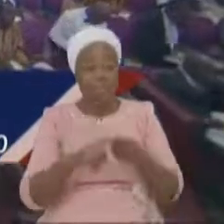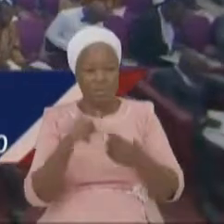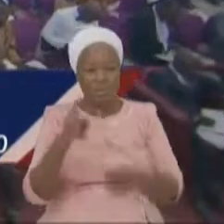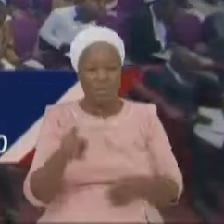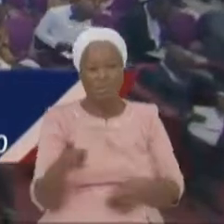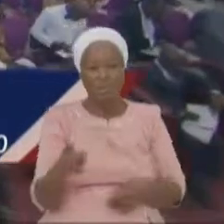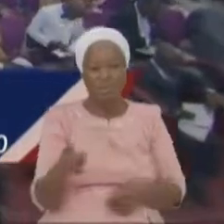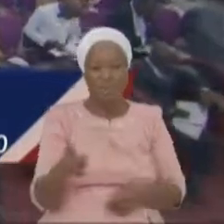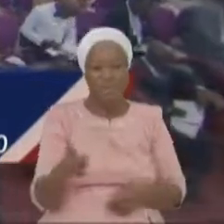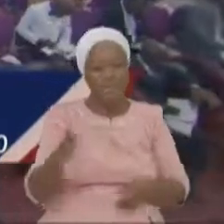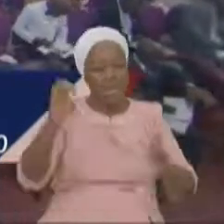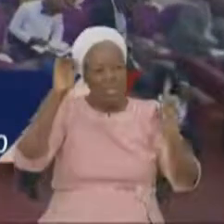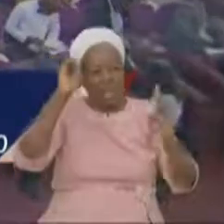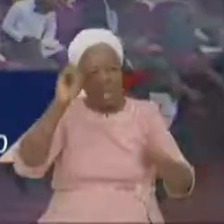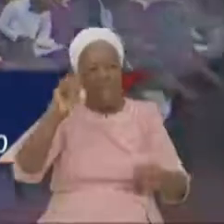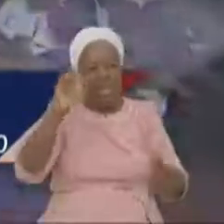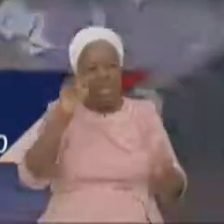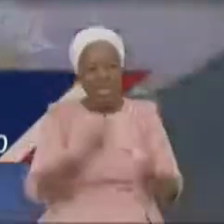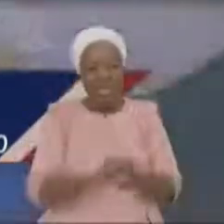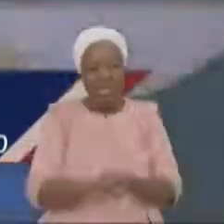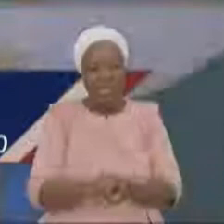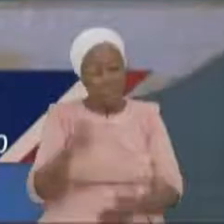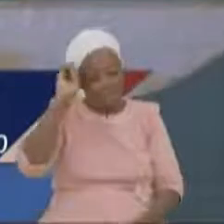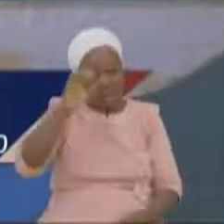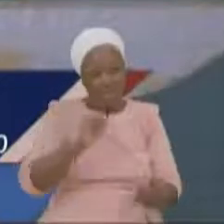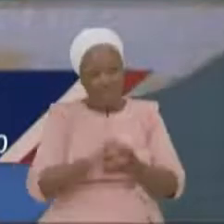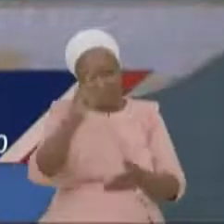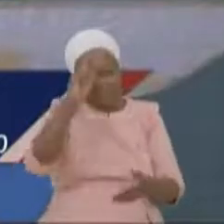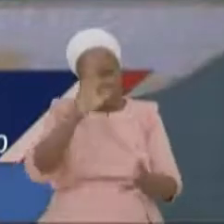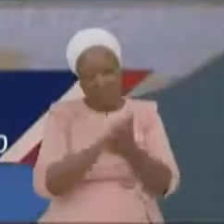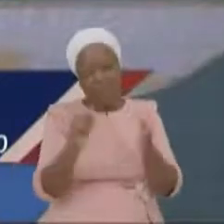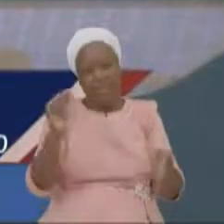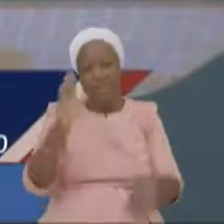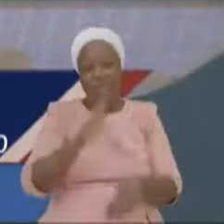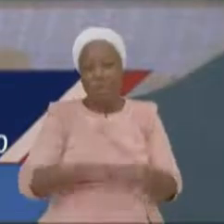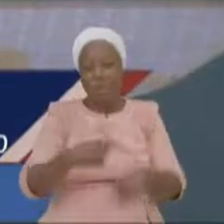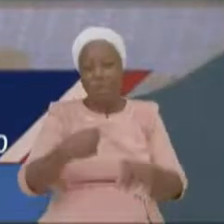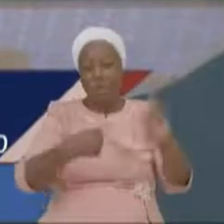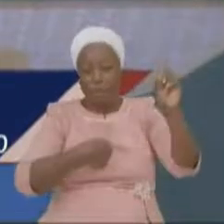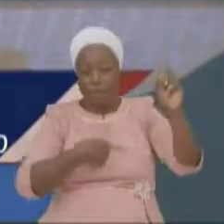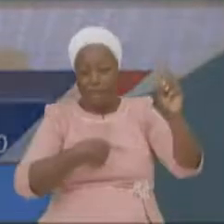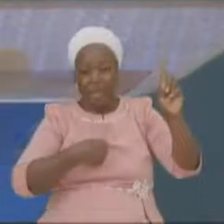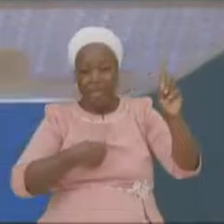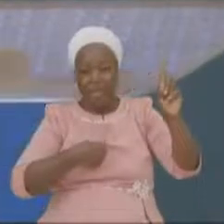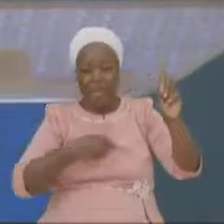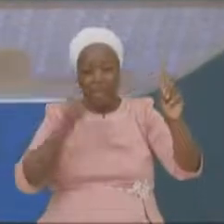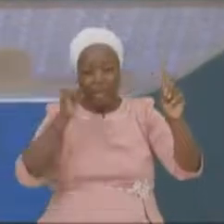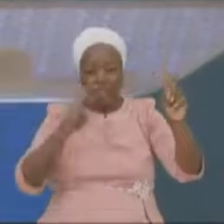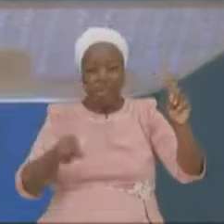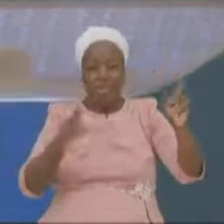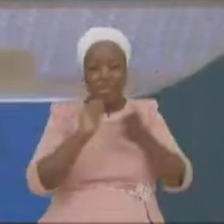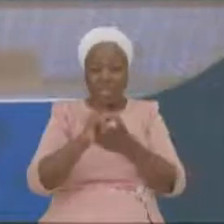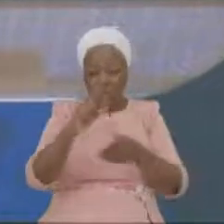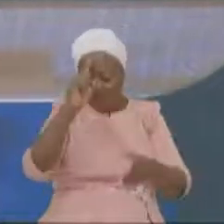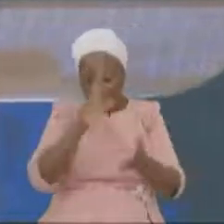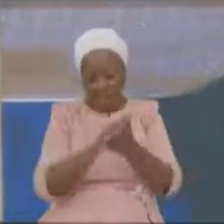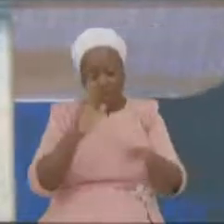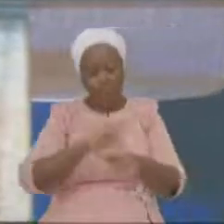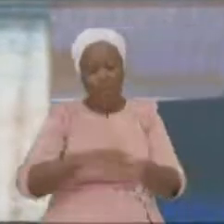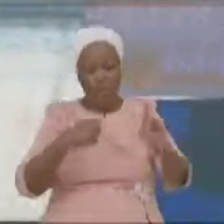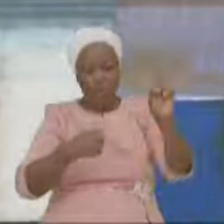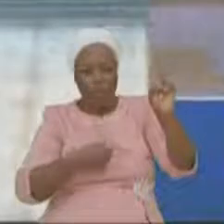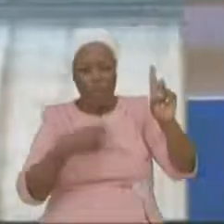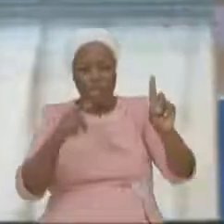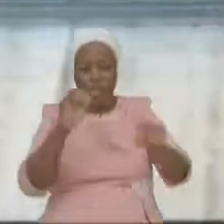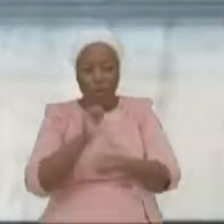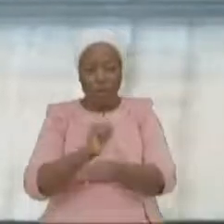you, he that believeth on me, she that believeth on me, the works